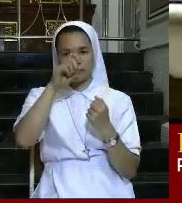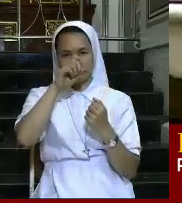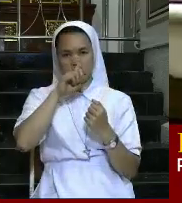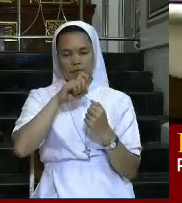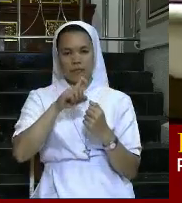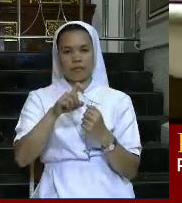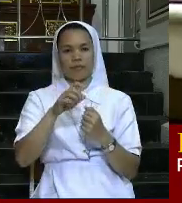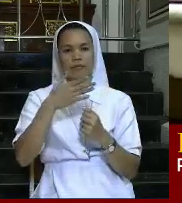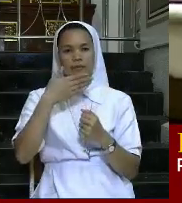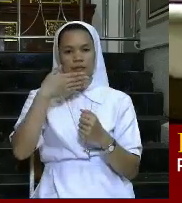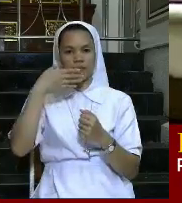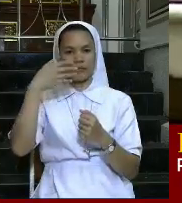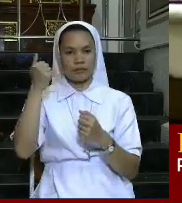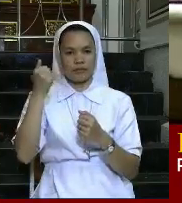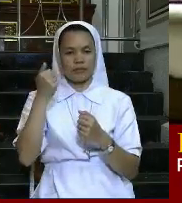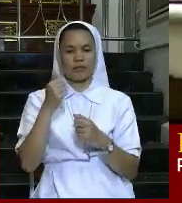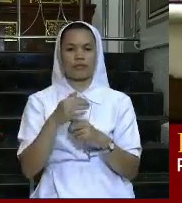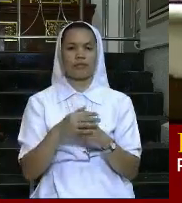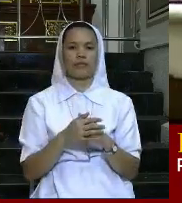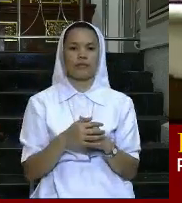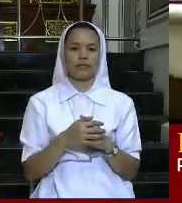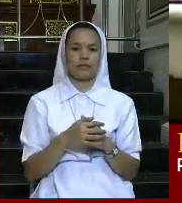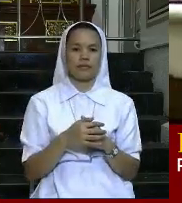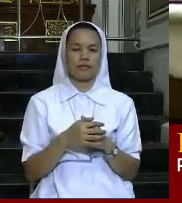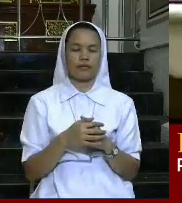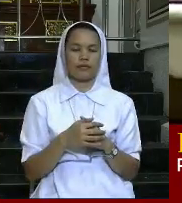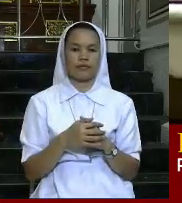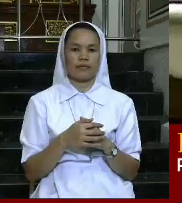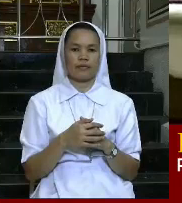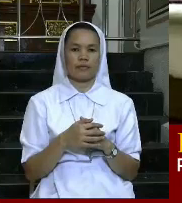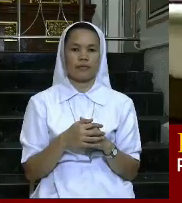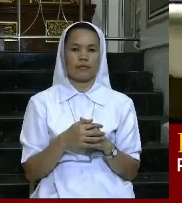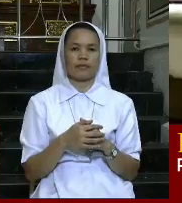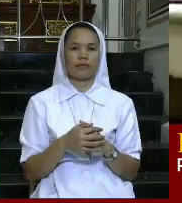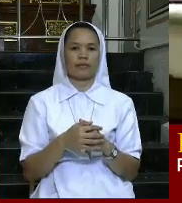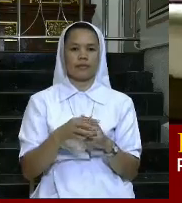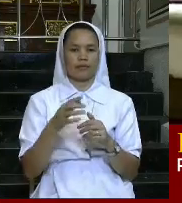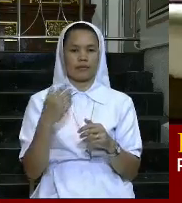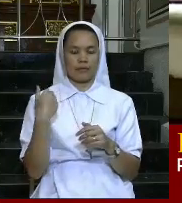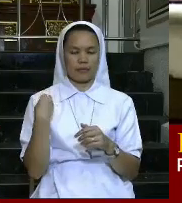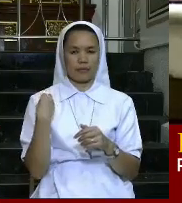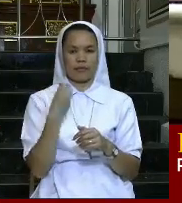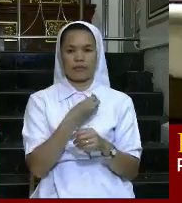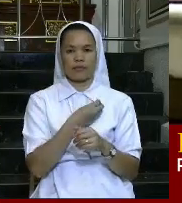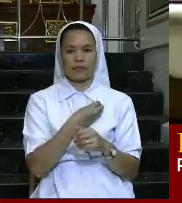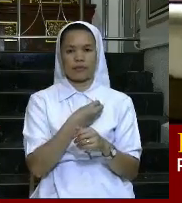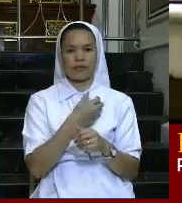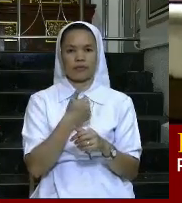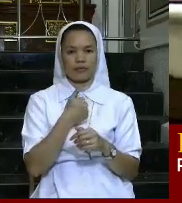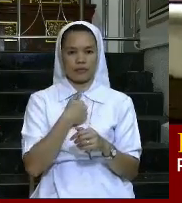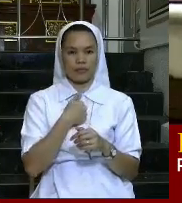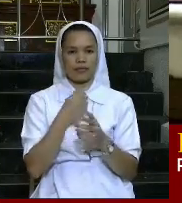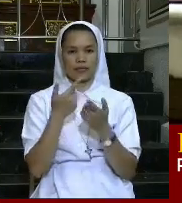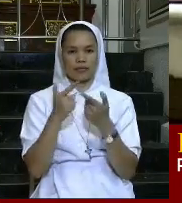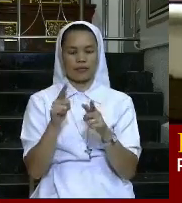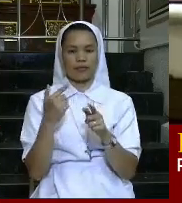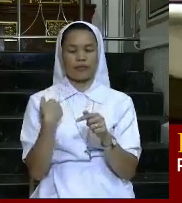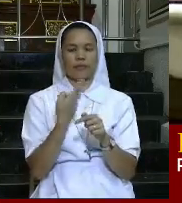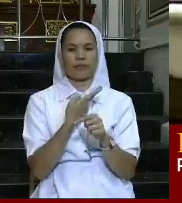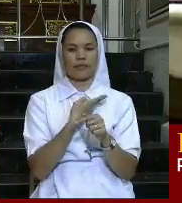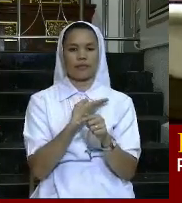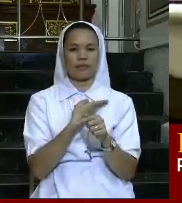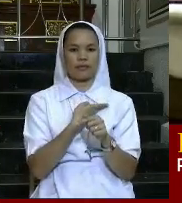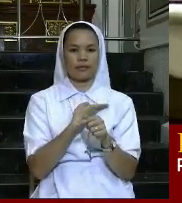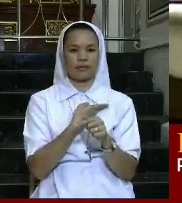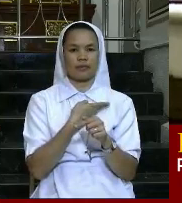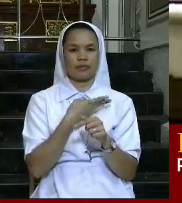the most vulnerable. Let us not think of ourselves first, and let us help